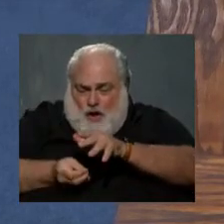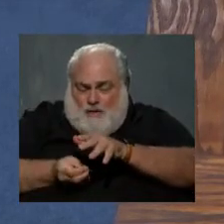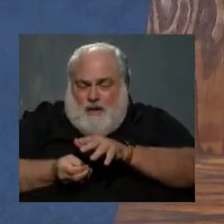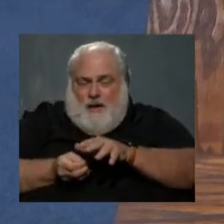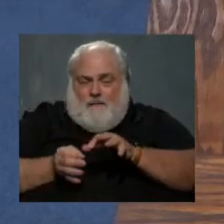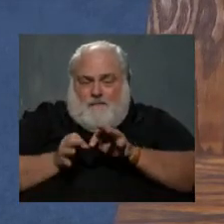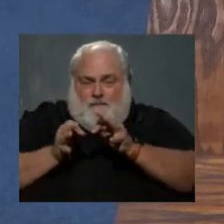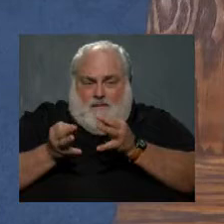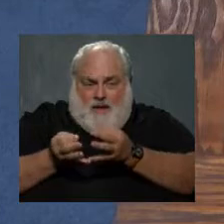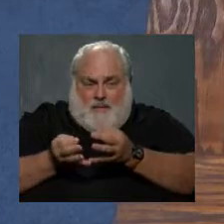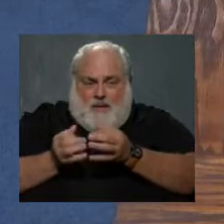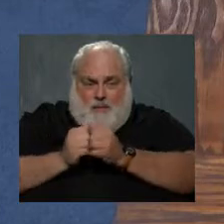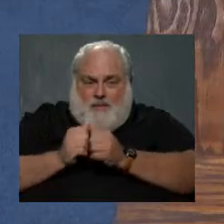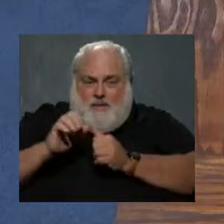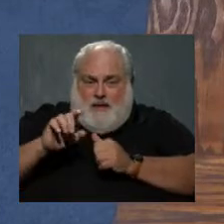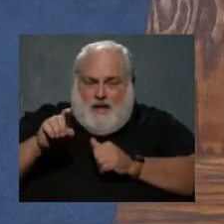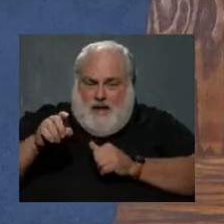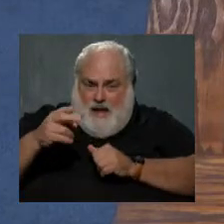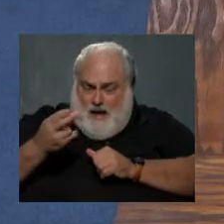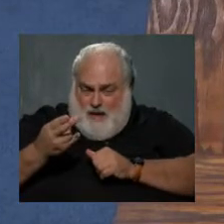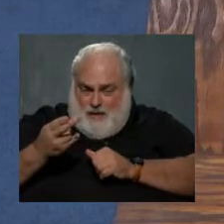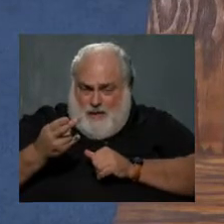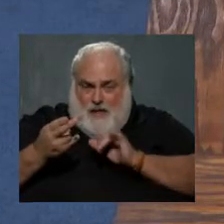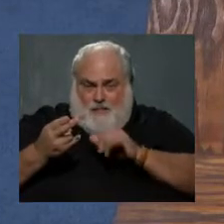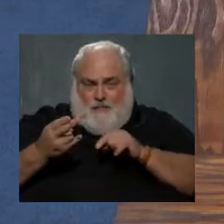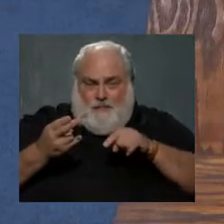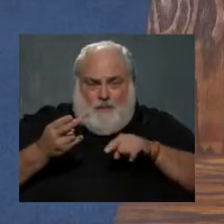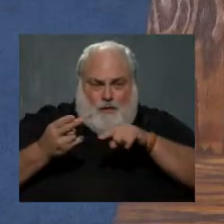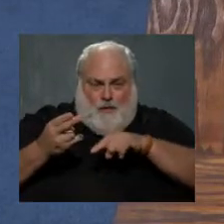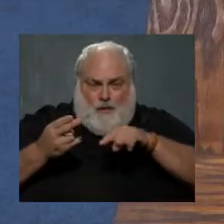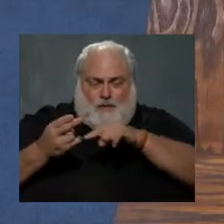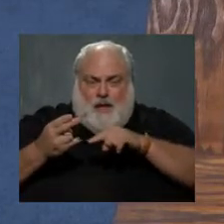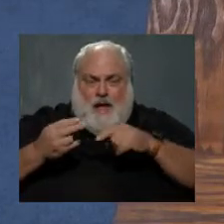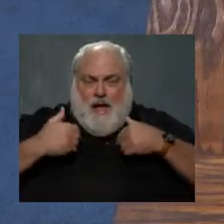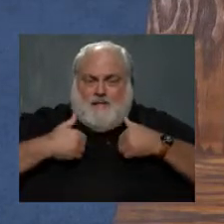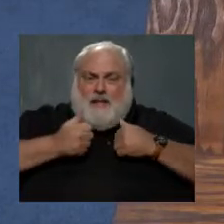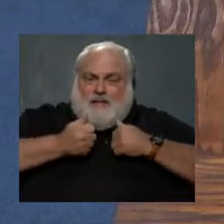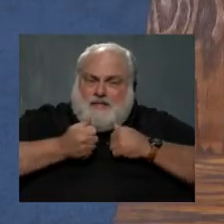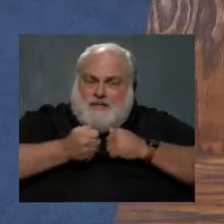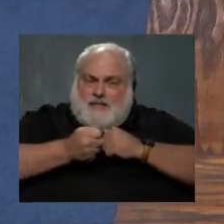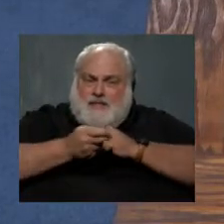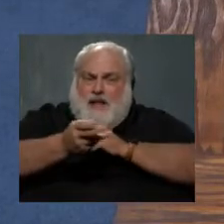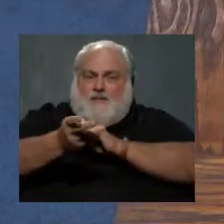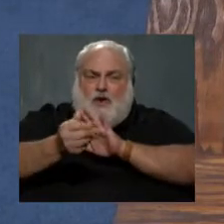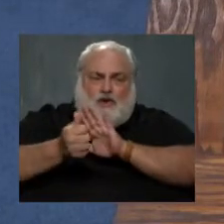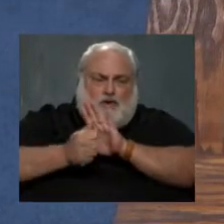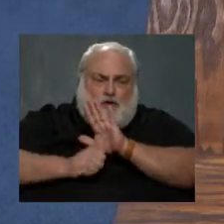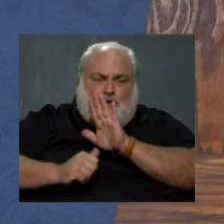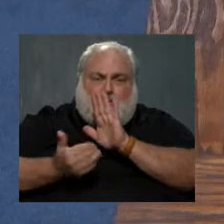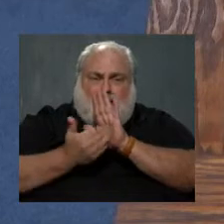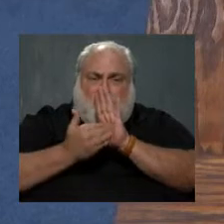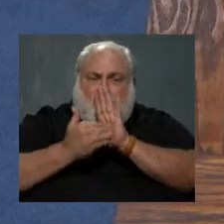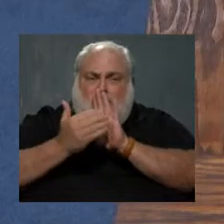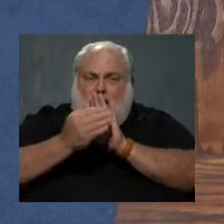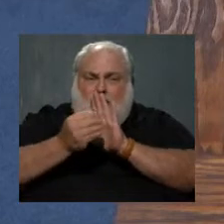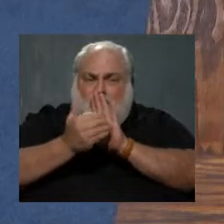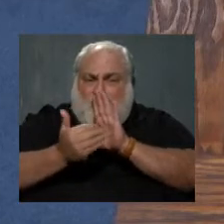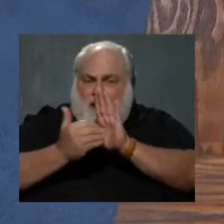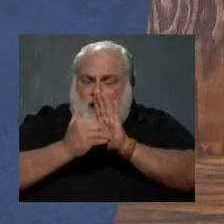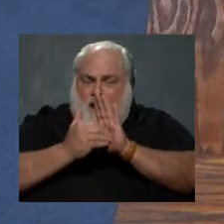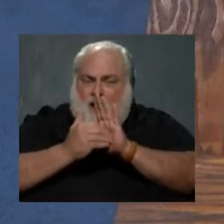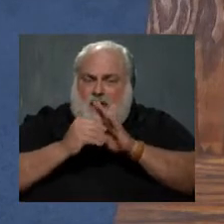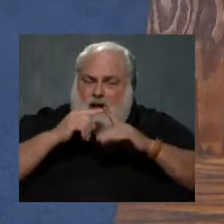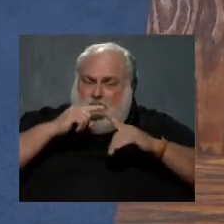with CDH, whereas those with CDH often endure multiple surgeries and possible medical